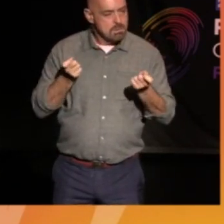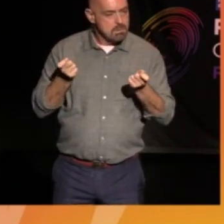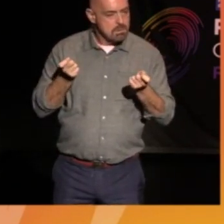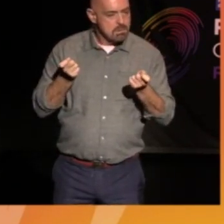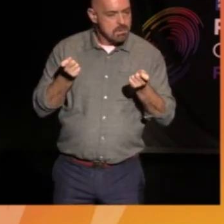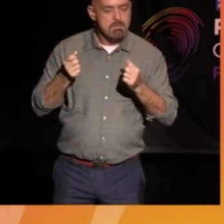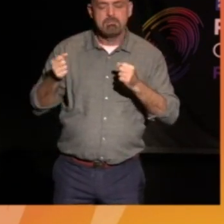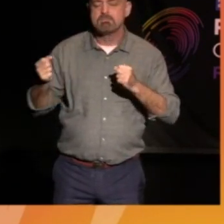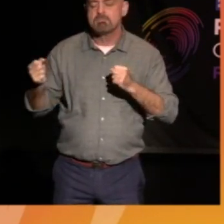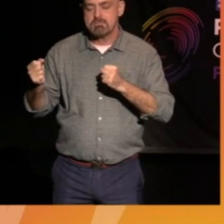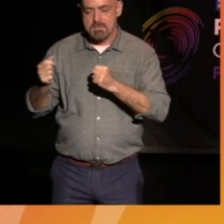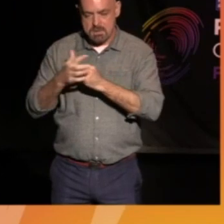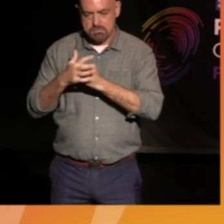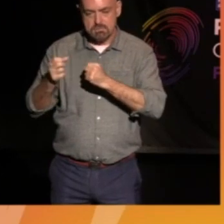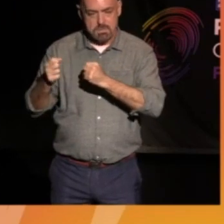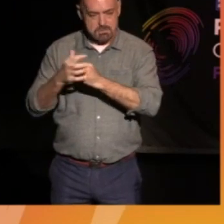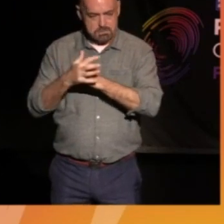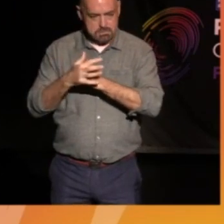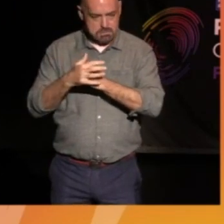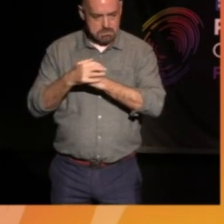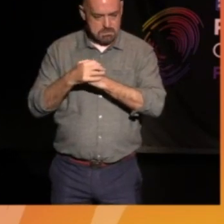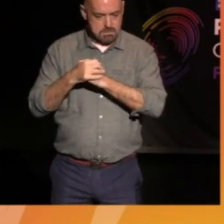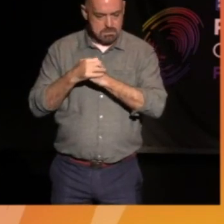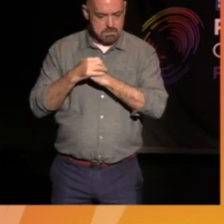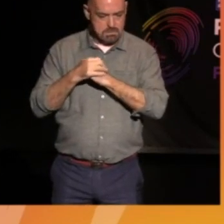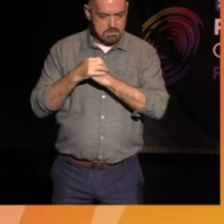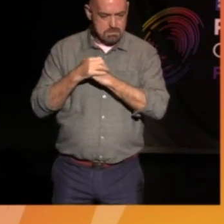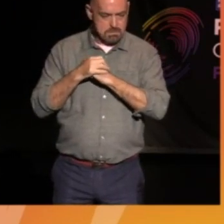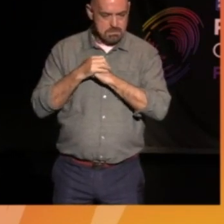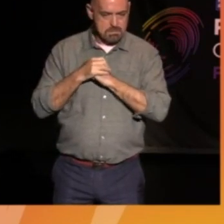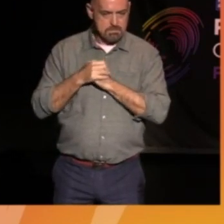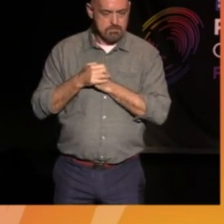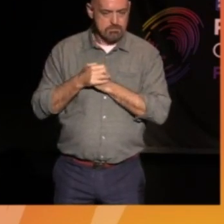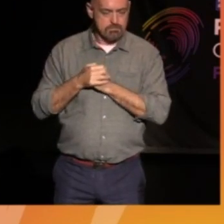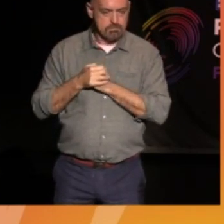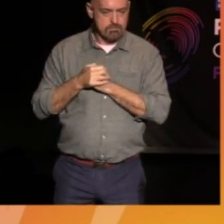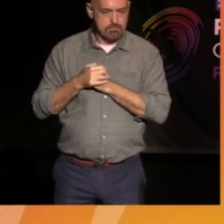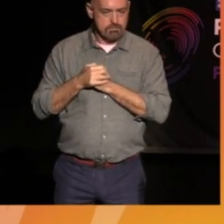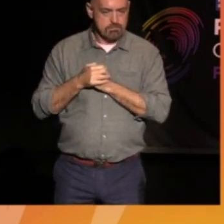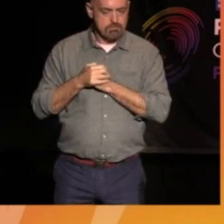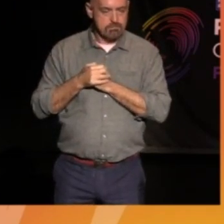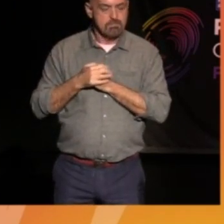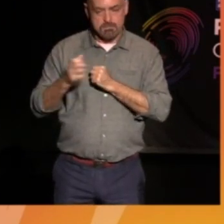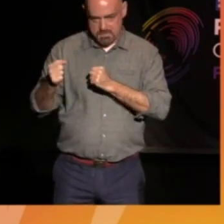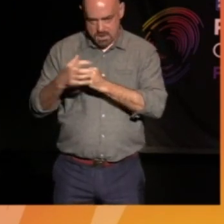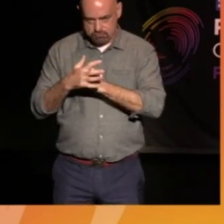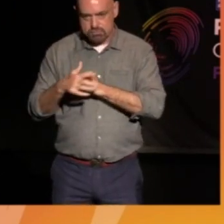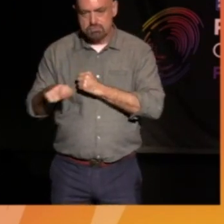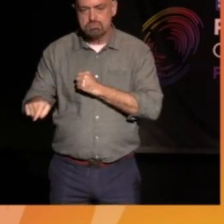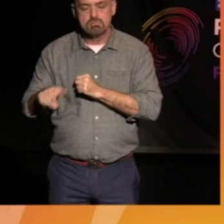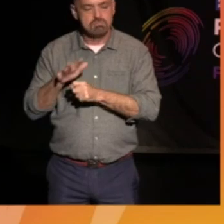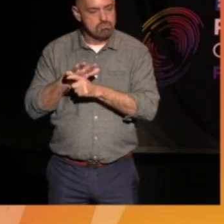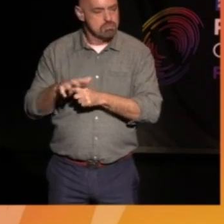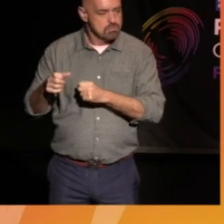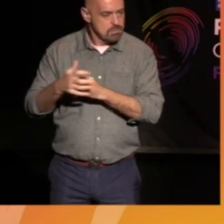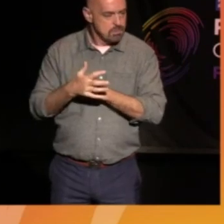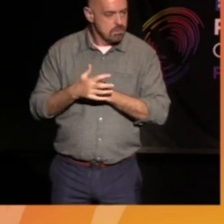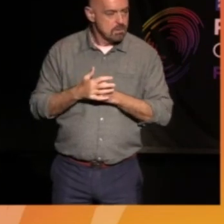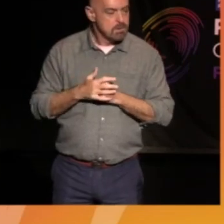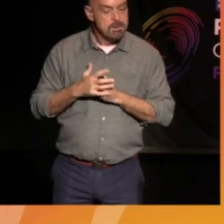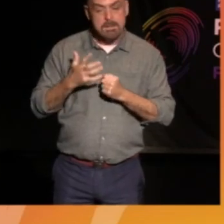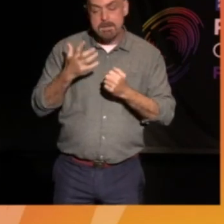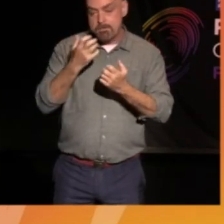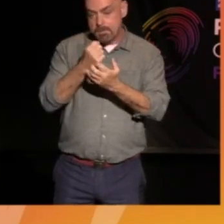marriage of eligibility, the age of eligibility of marriage. So in